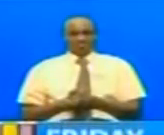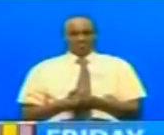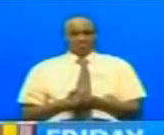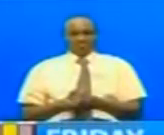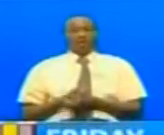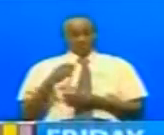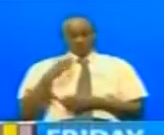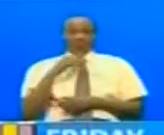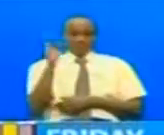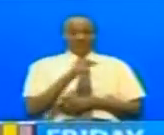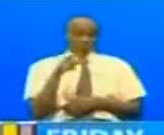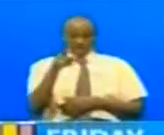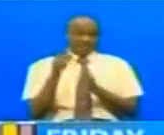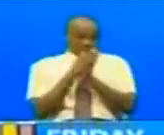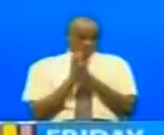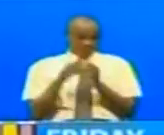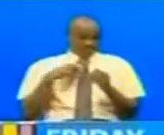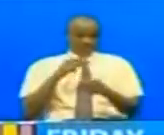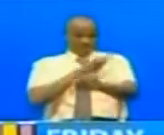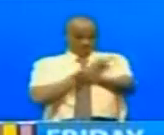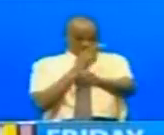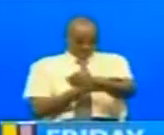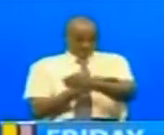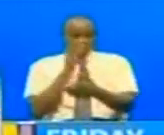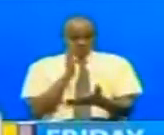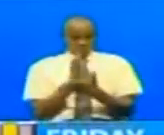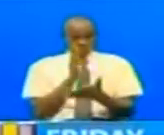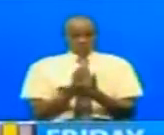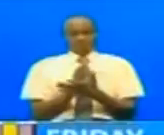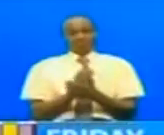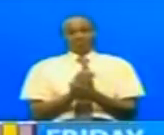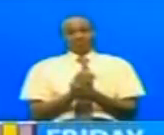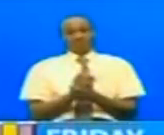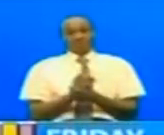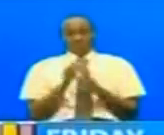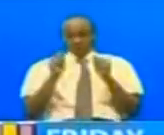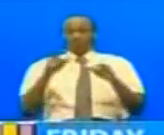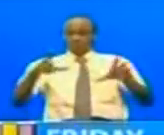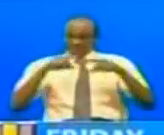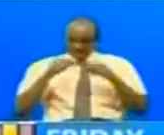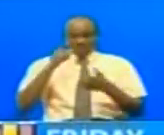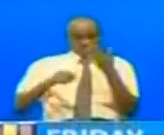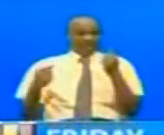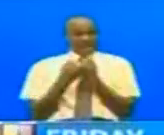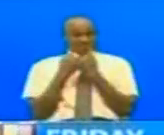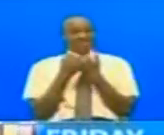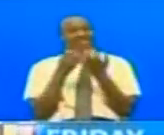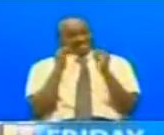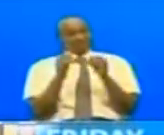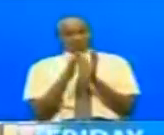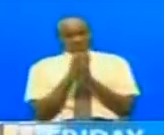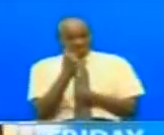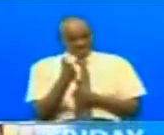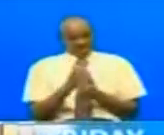Right, we'll get back to that particular report by John Allen Nam, of course, giving us the developments following that inside